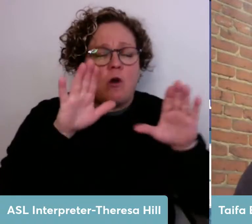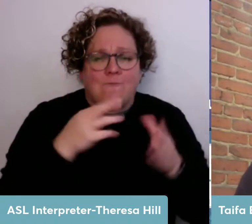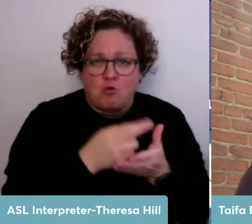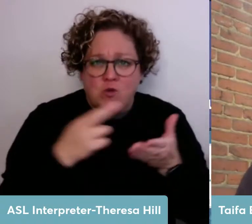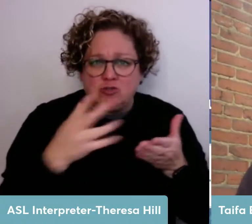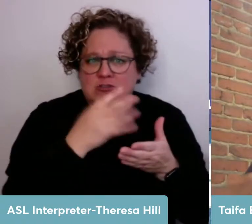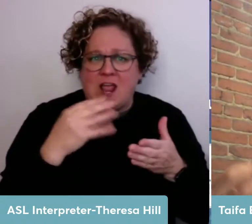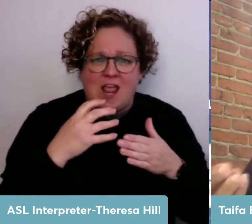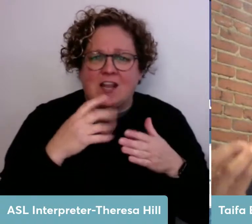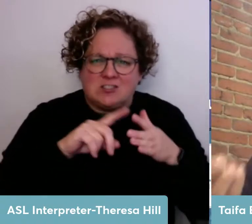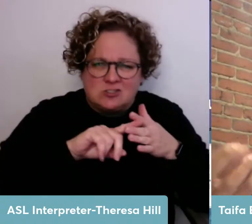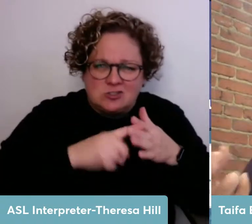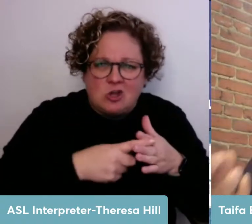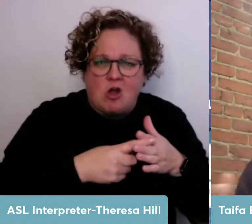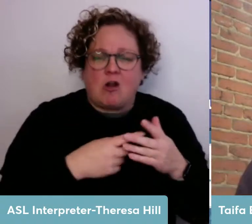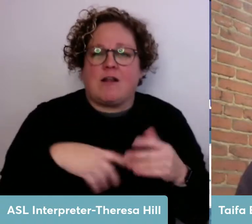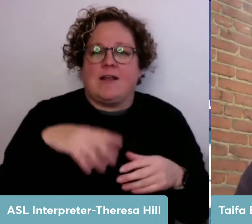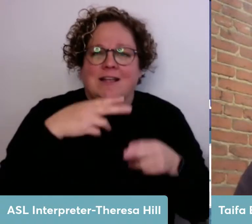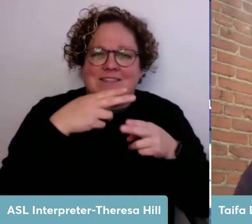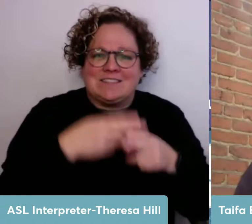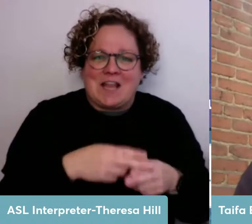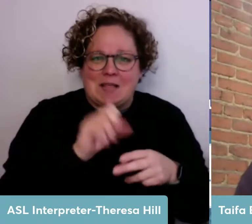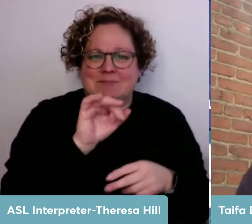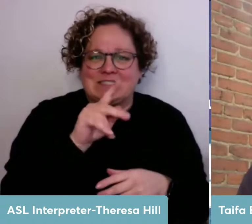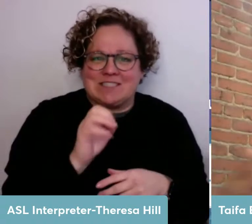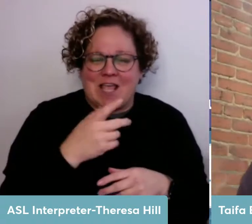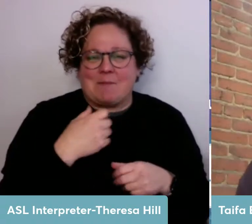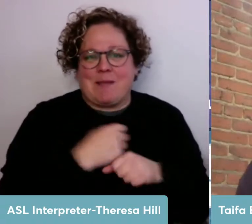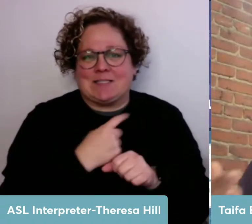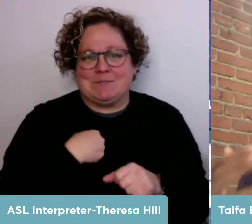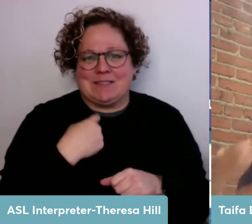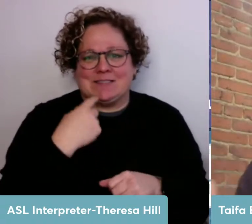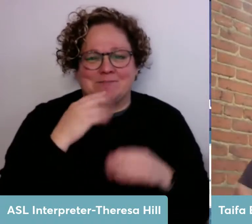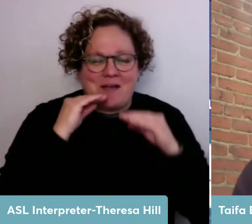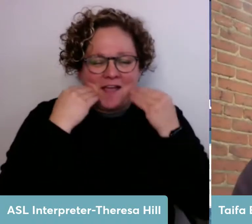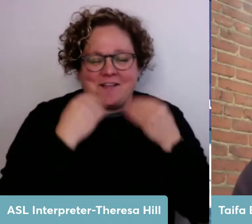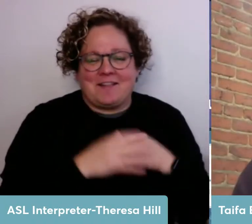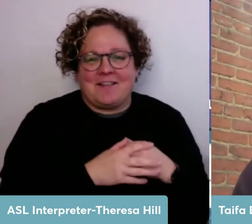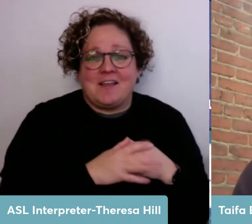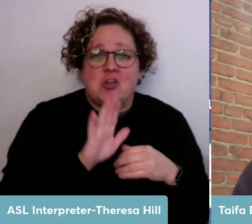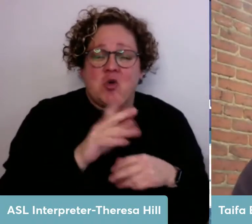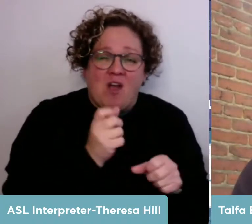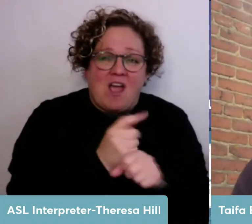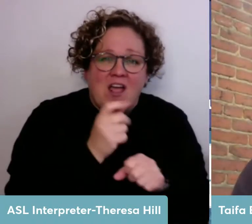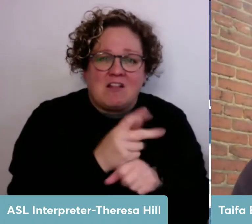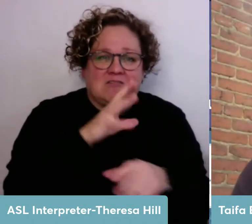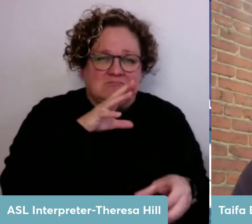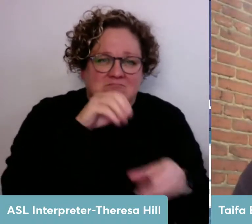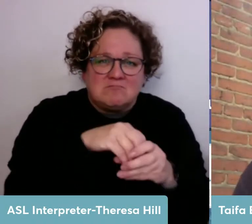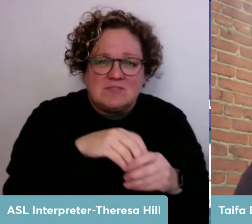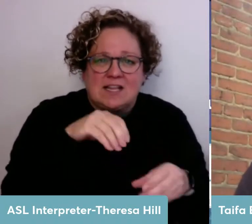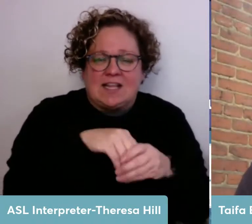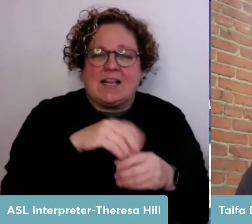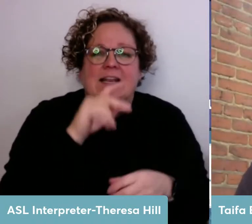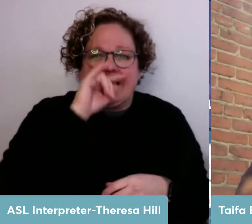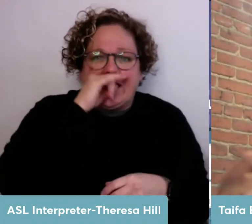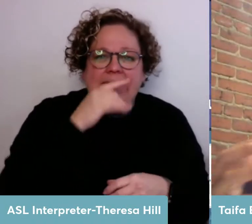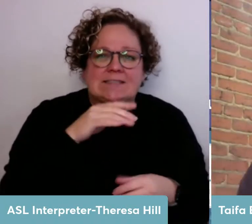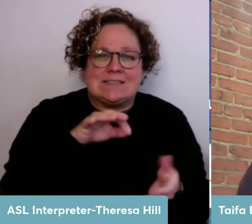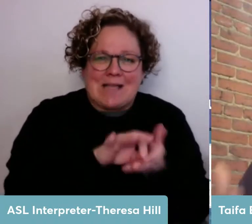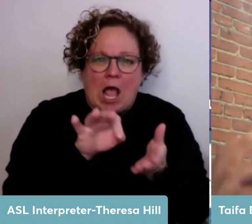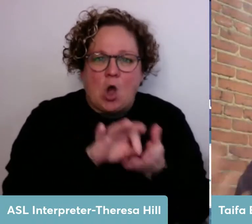foundation. Its namesake makes me smile. Your annual participation in the Kids Count project